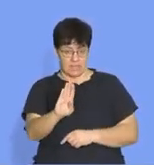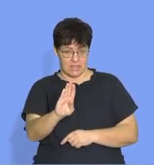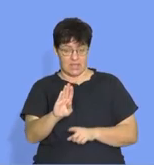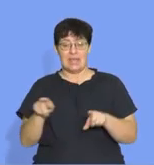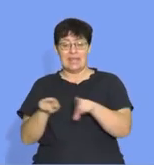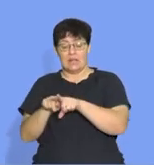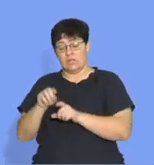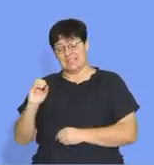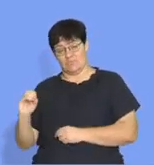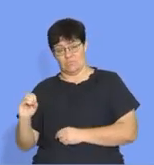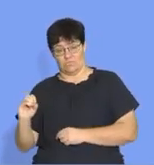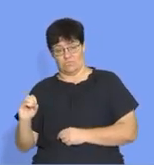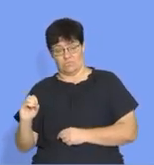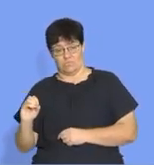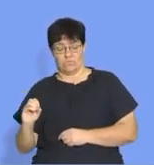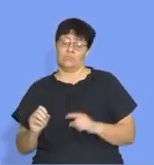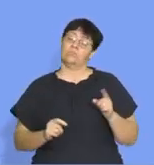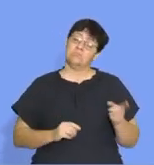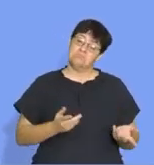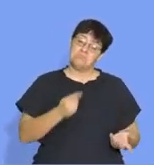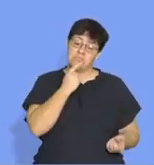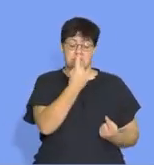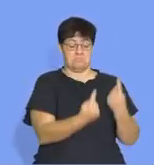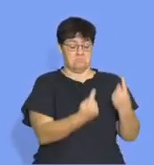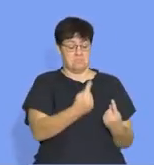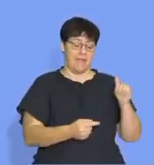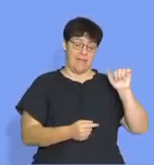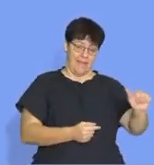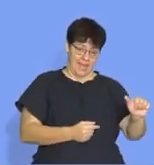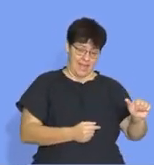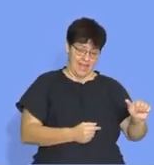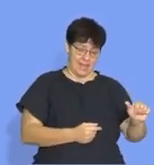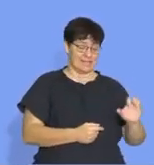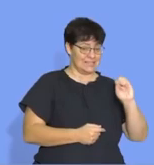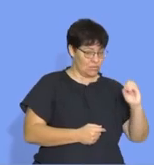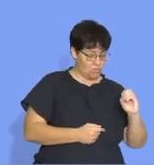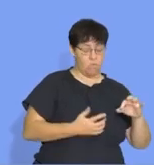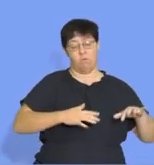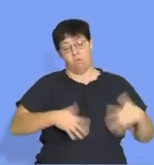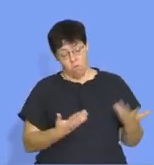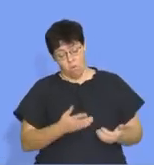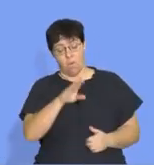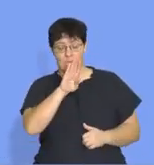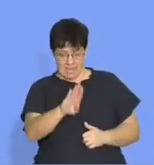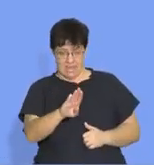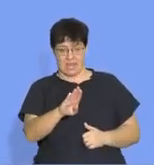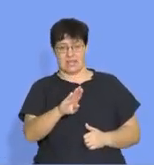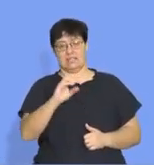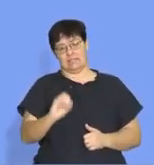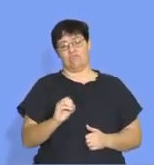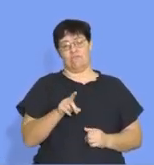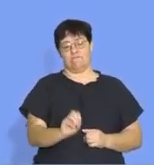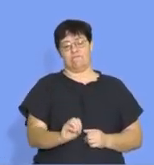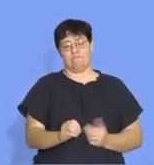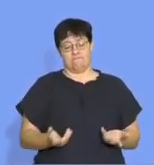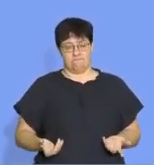equal to zero, then either the A will be equal to zero or the B will be equal to